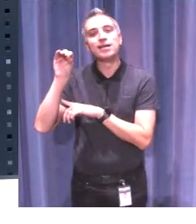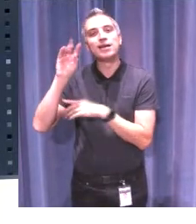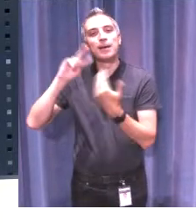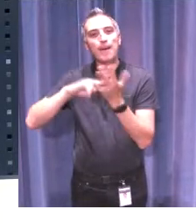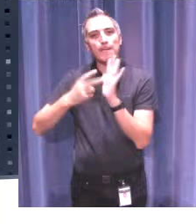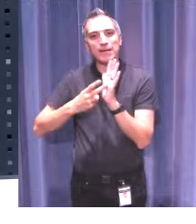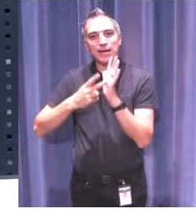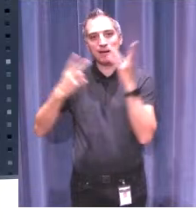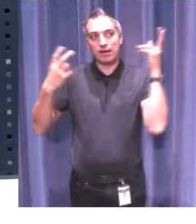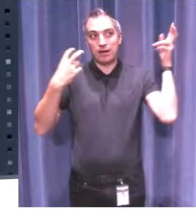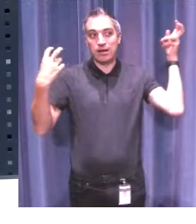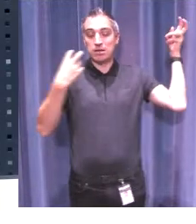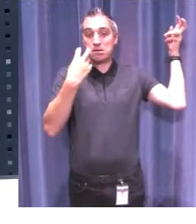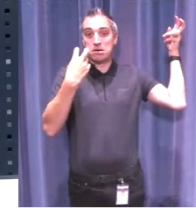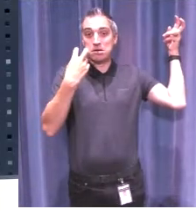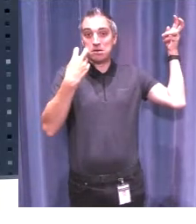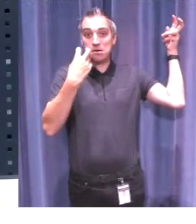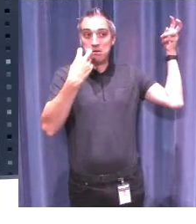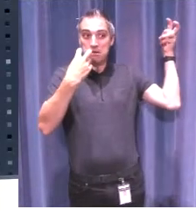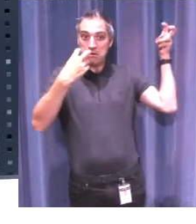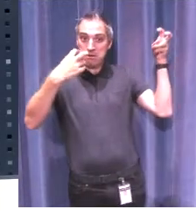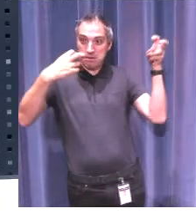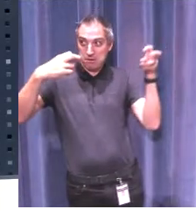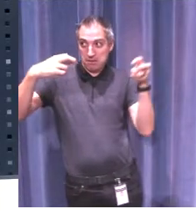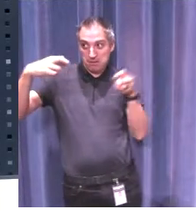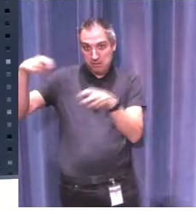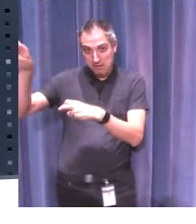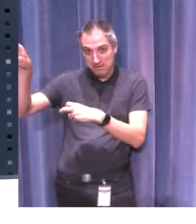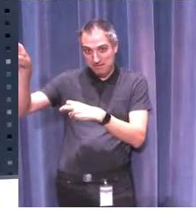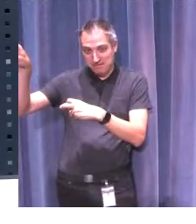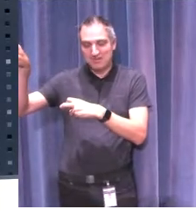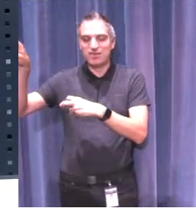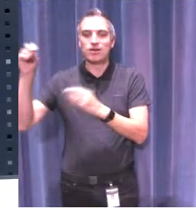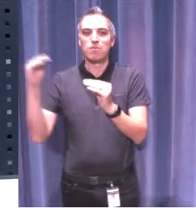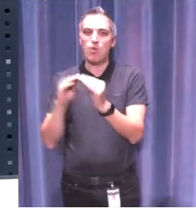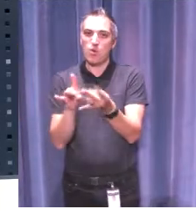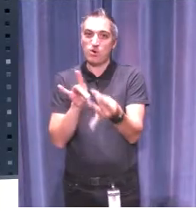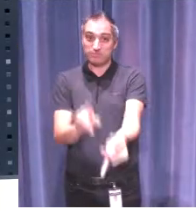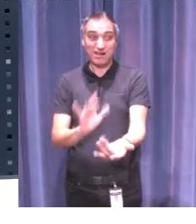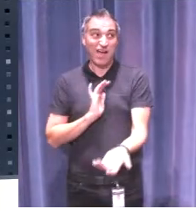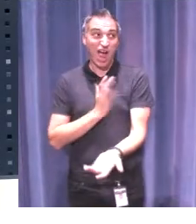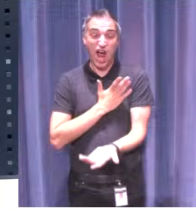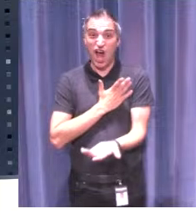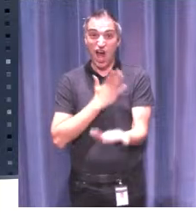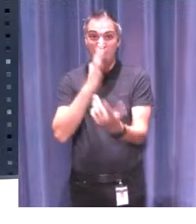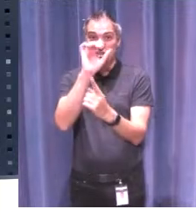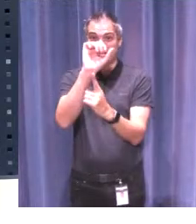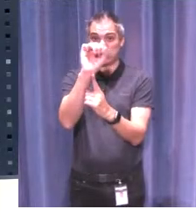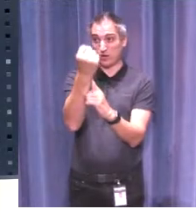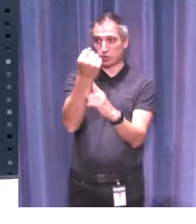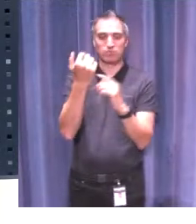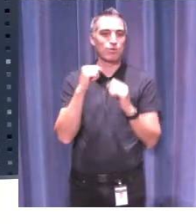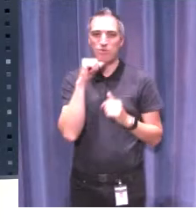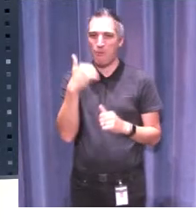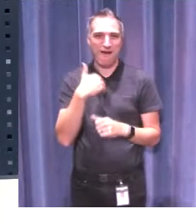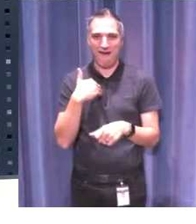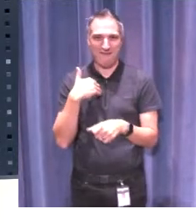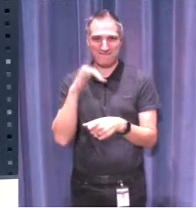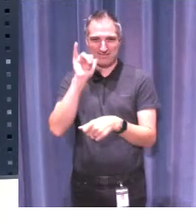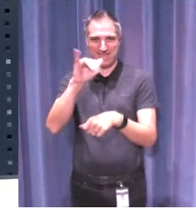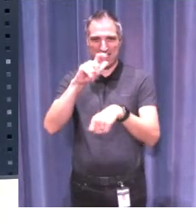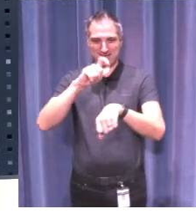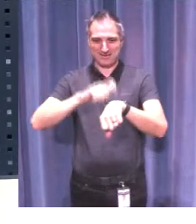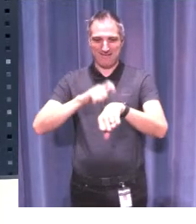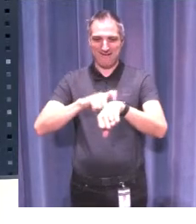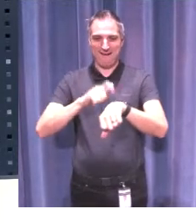handoff is more seamless. When you have circumstances like ours where you don't have that amount of time